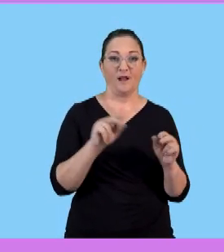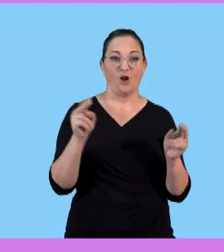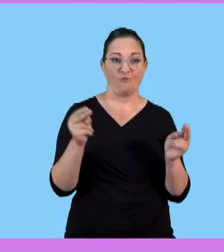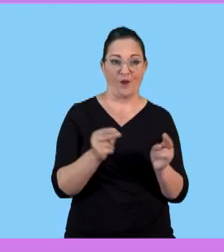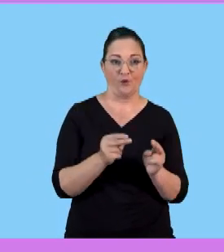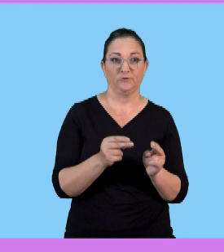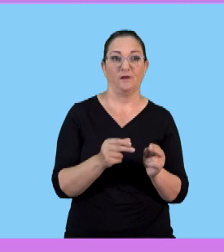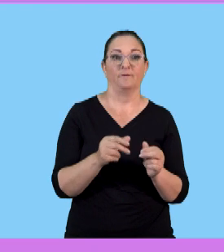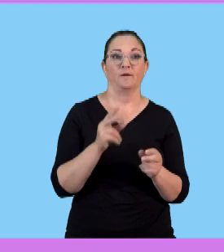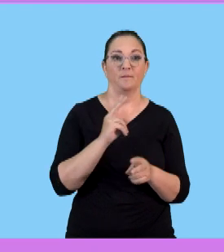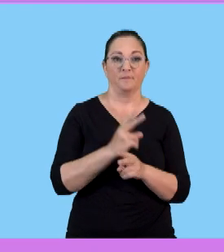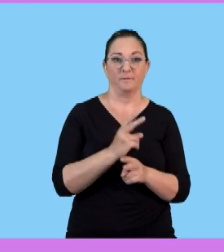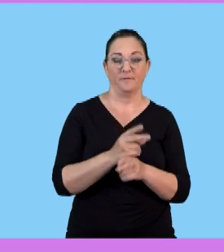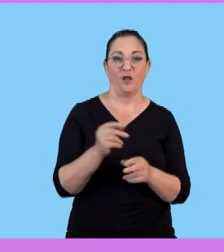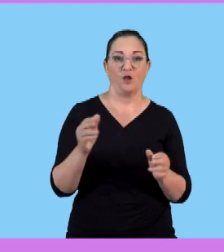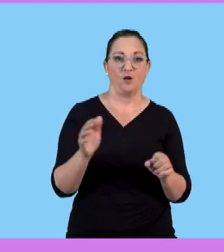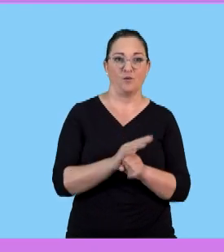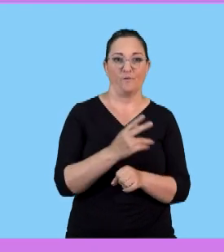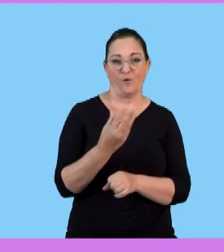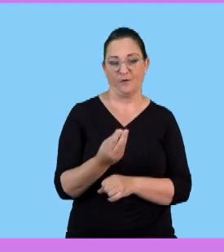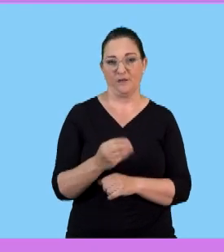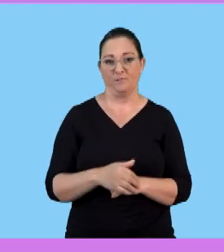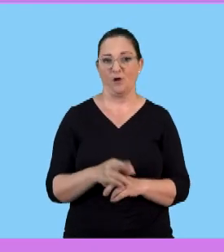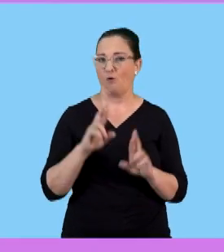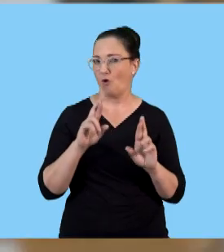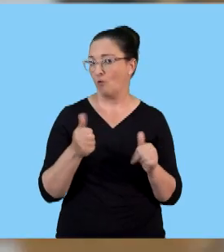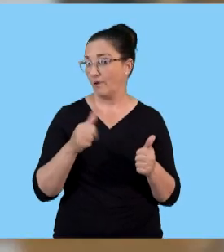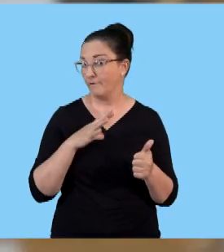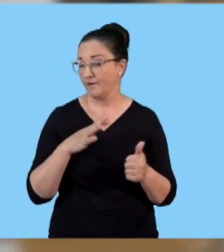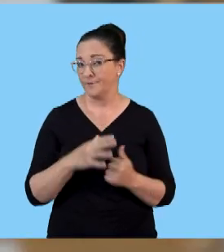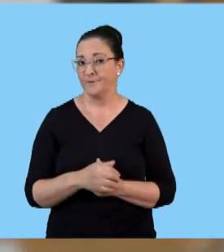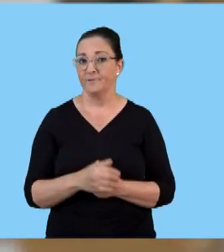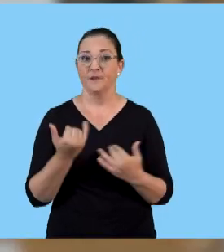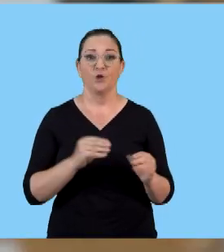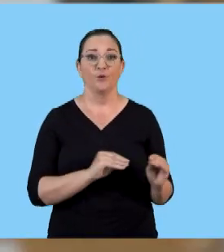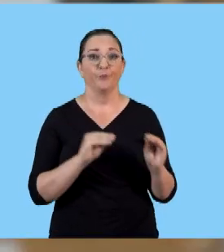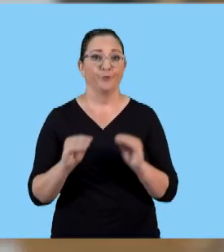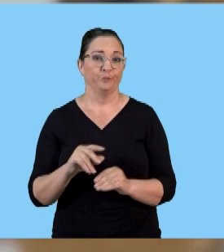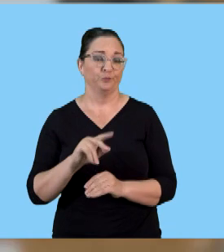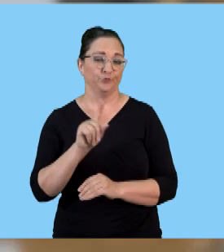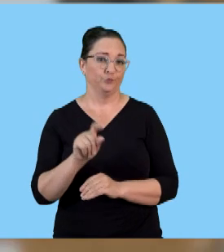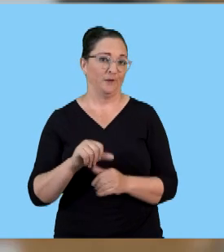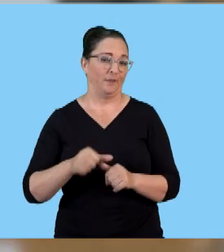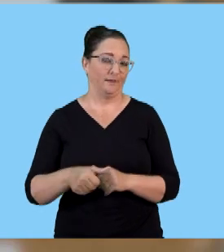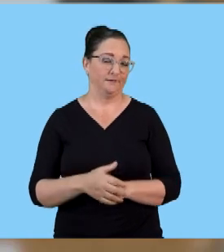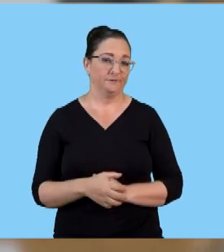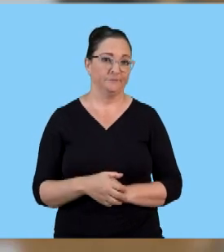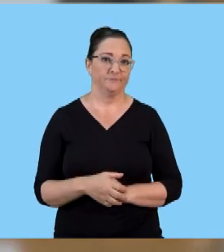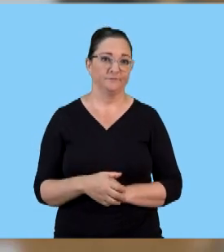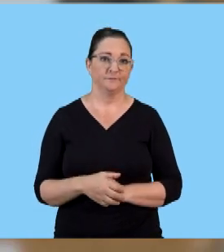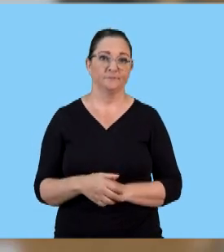I rounded off at the end to the nearest whole number. All right, hope that's fine. Let us now move on to our next